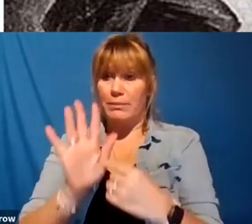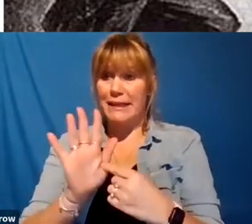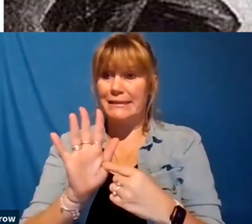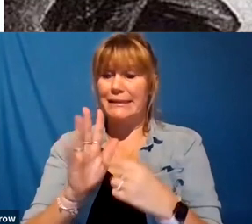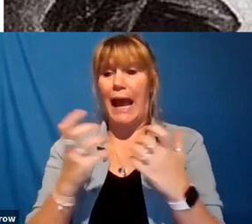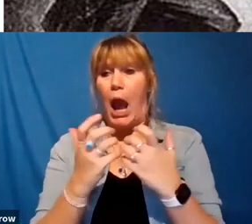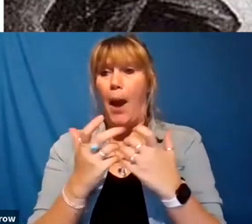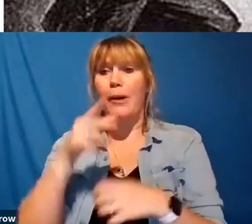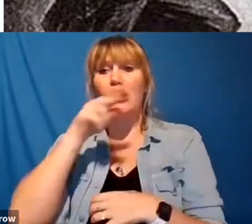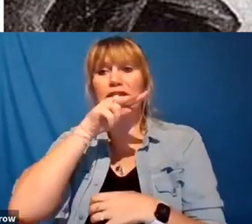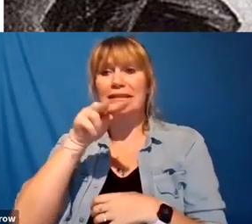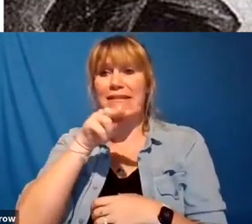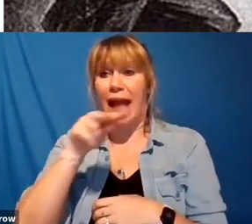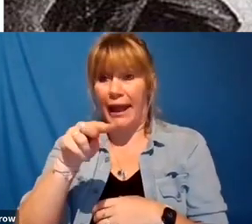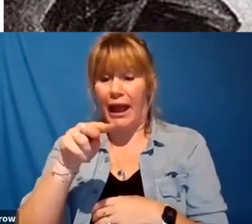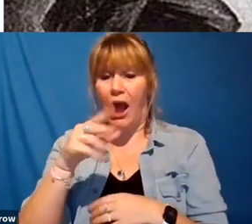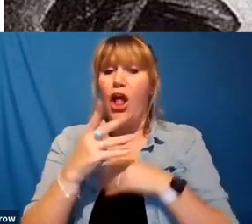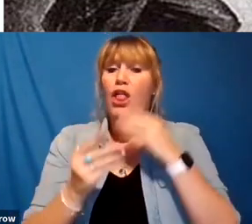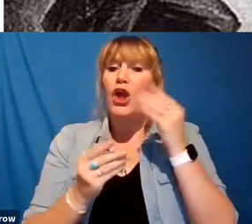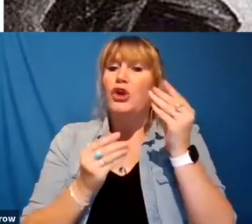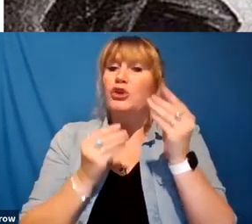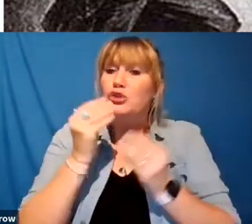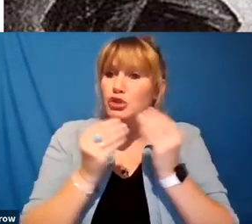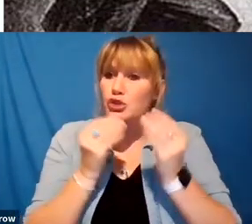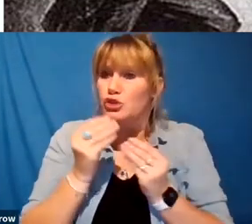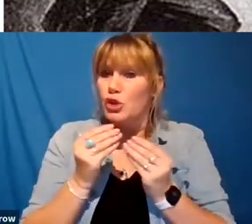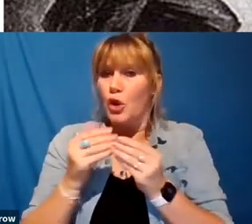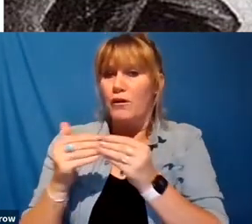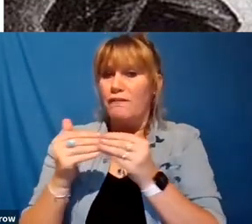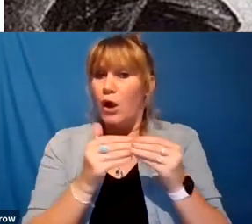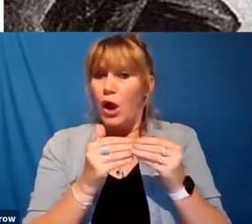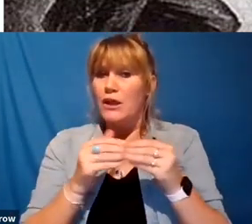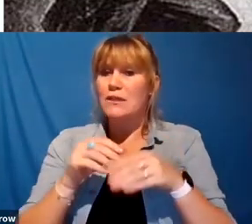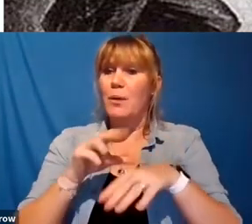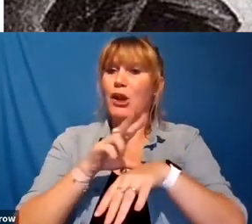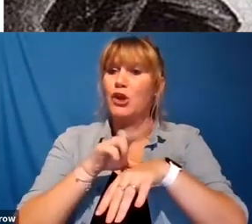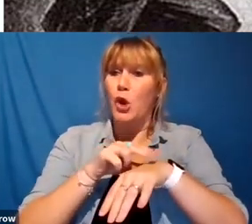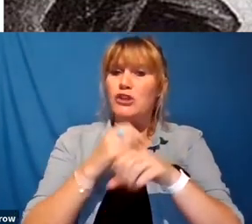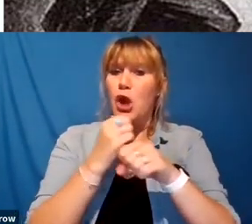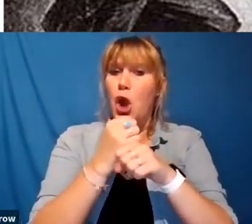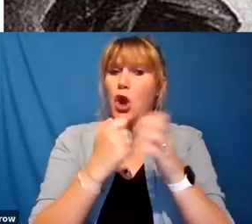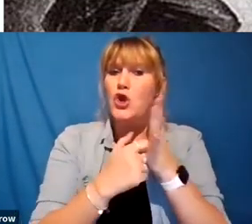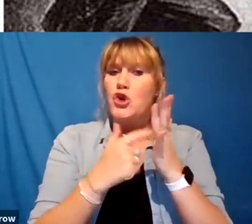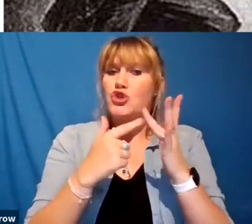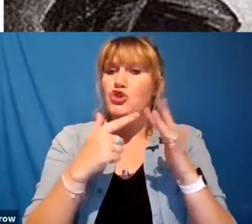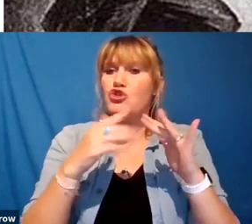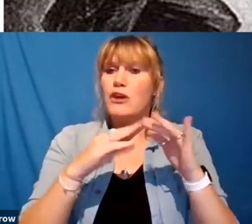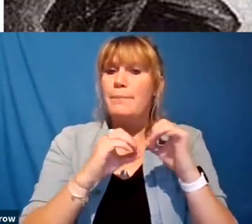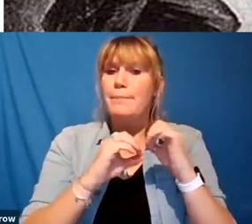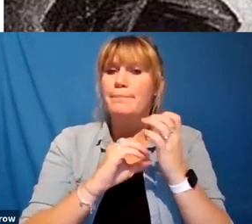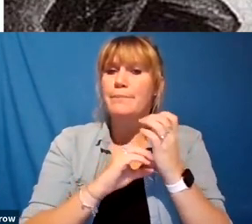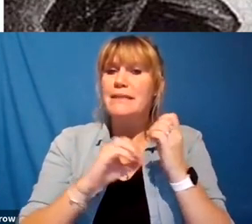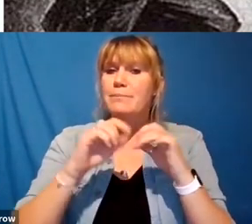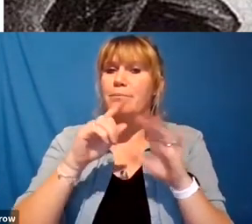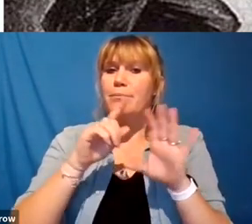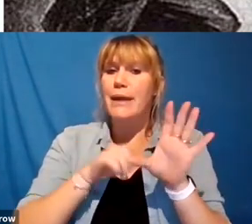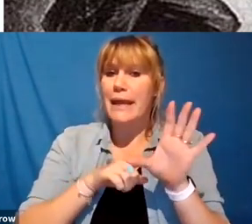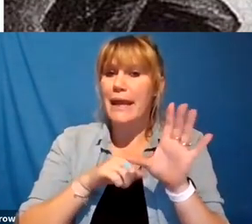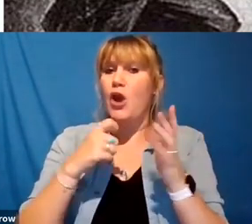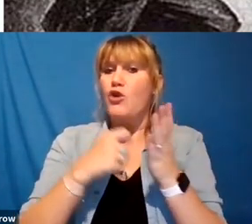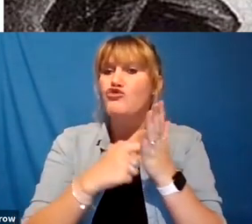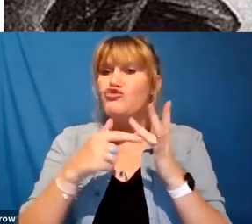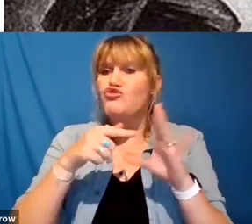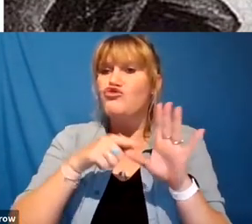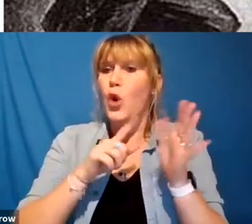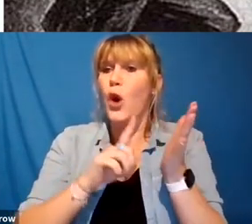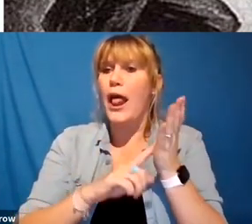The story follows when Dr. Grimsby Roylott, he is the man who worked as a doctor in Calcutta, and at